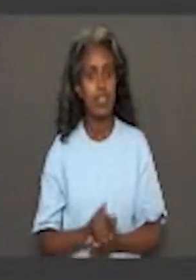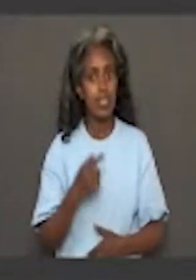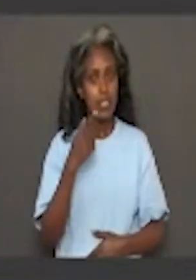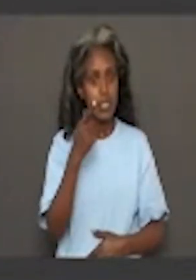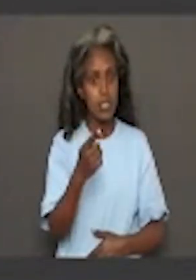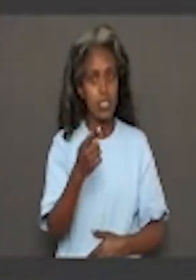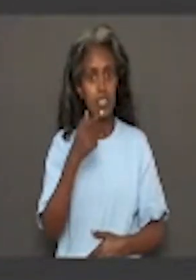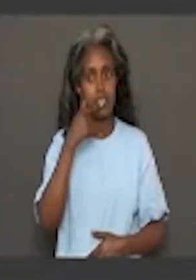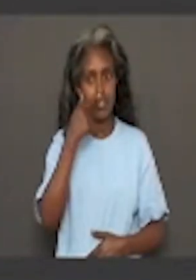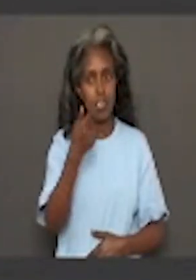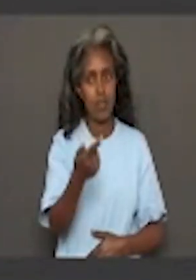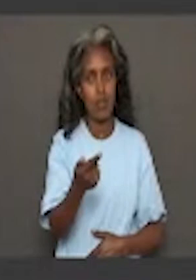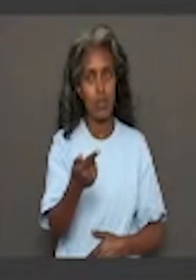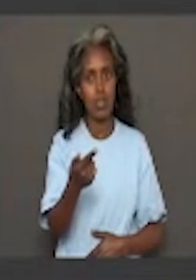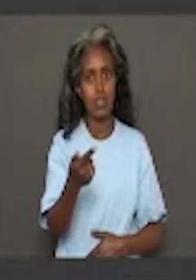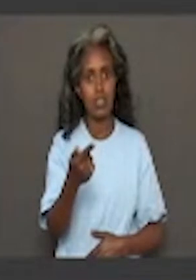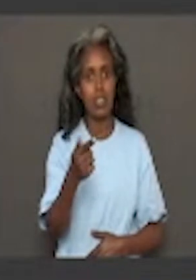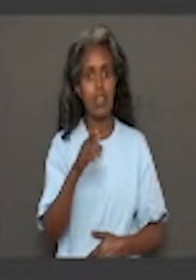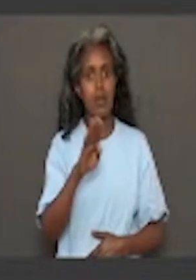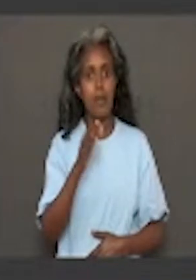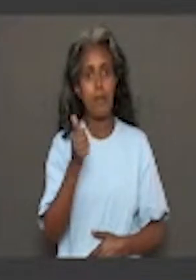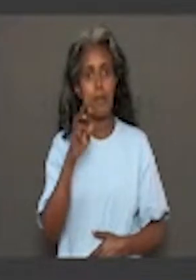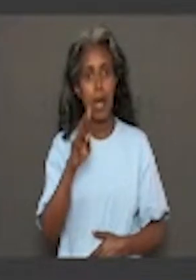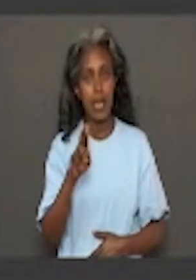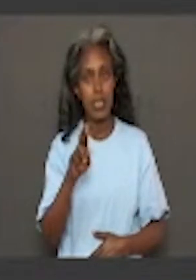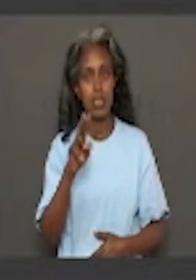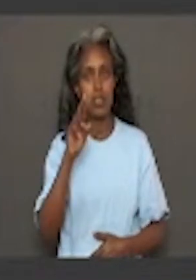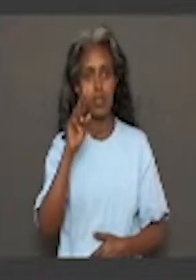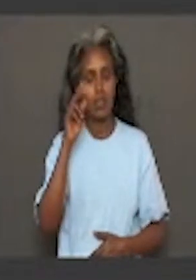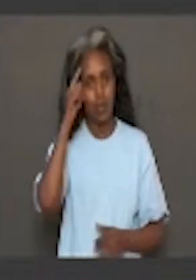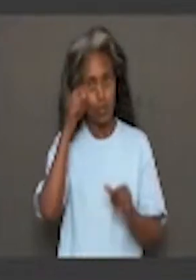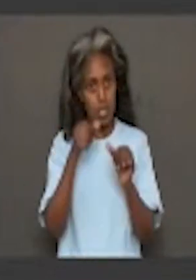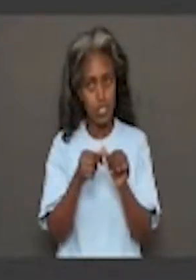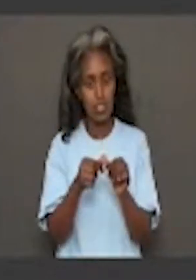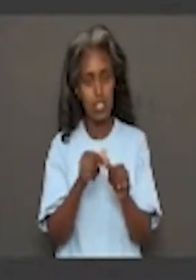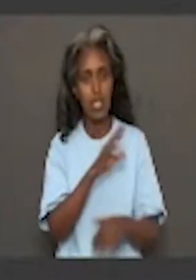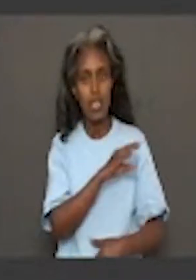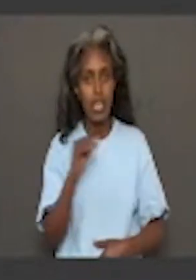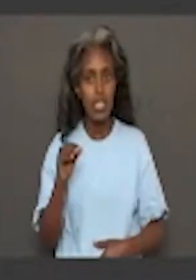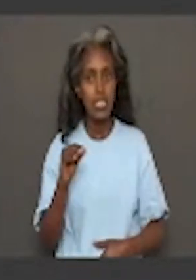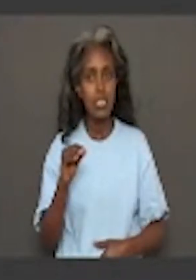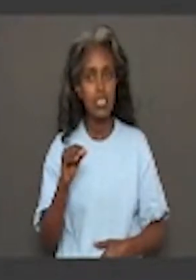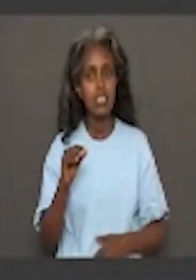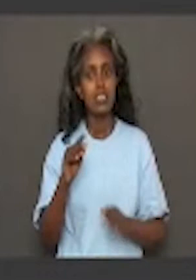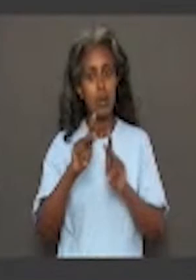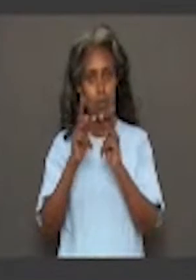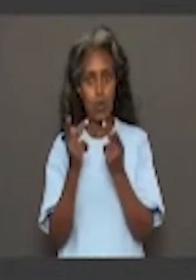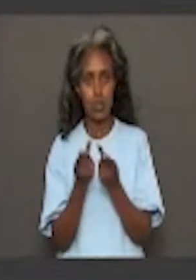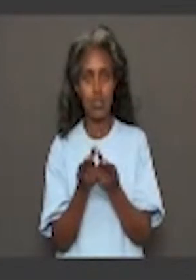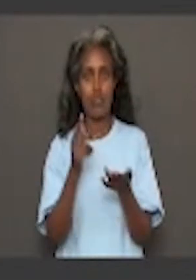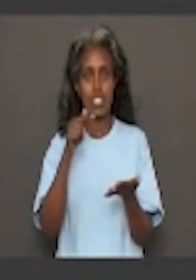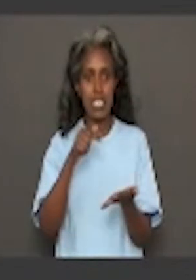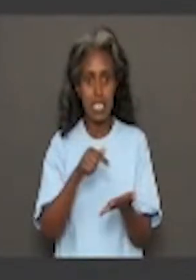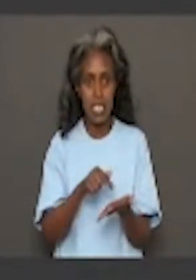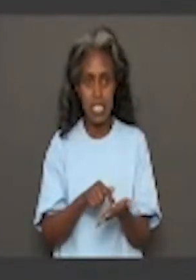This is known as bar notation, and the portion of